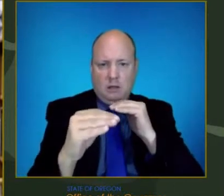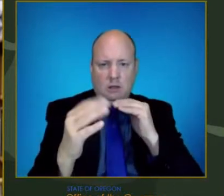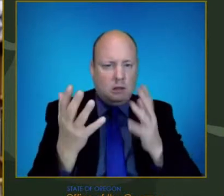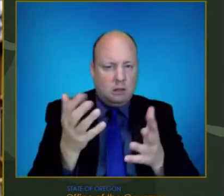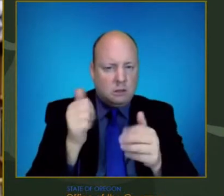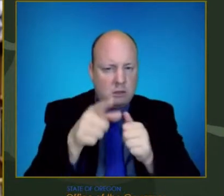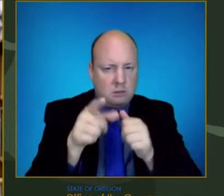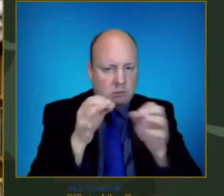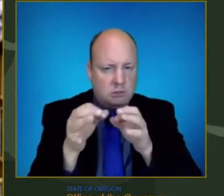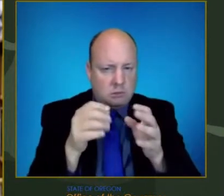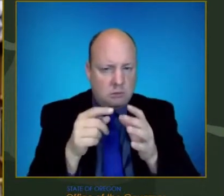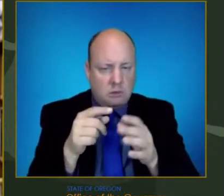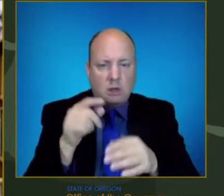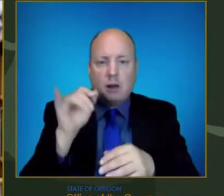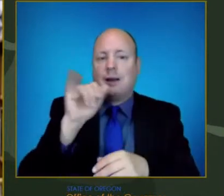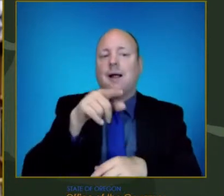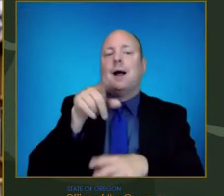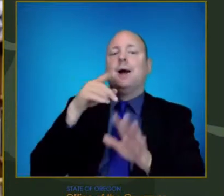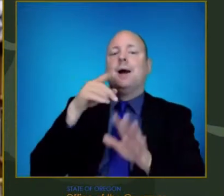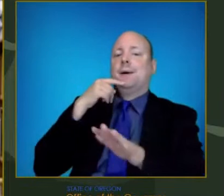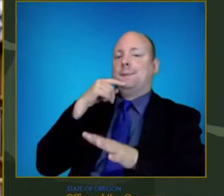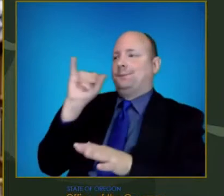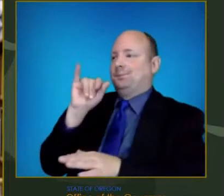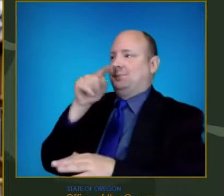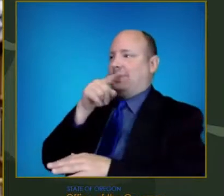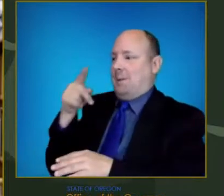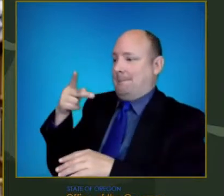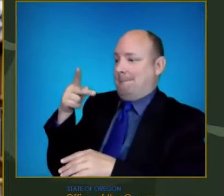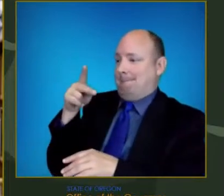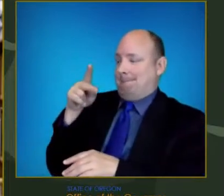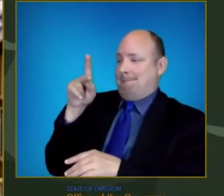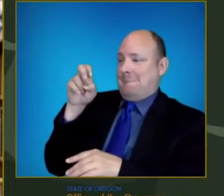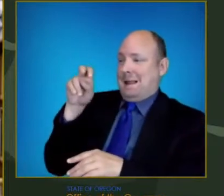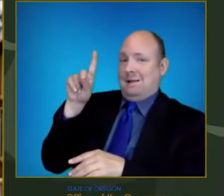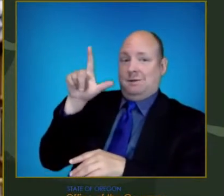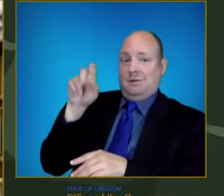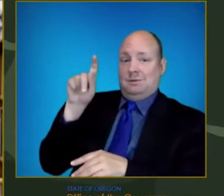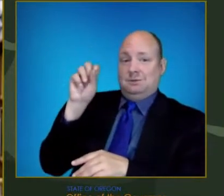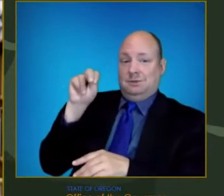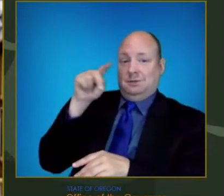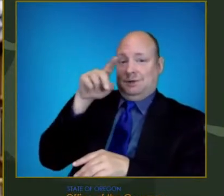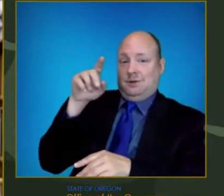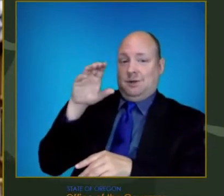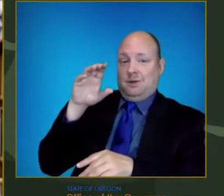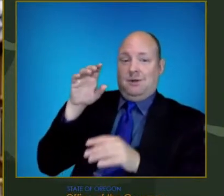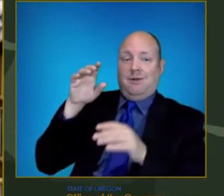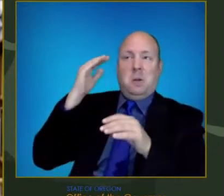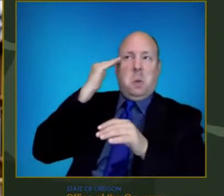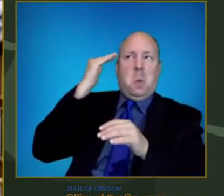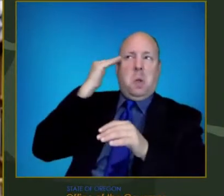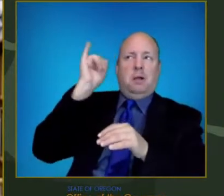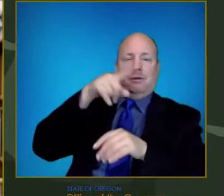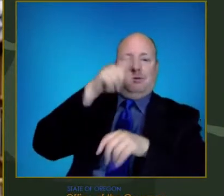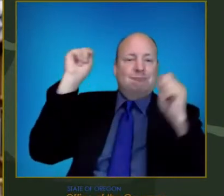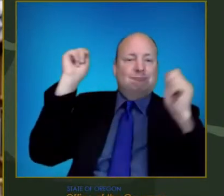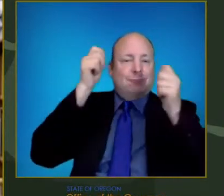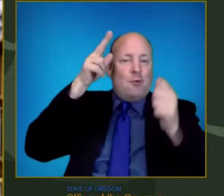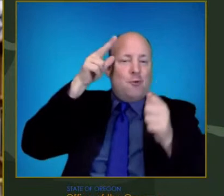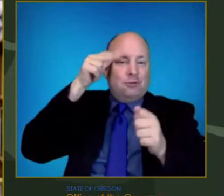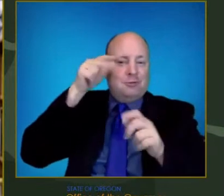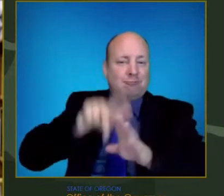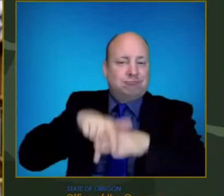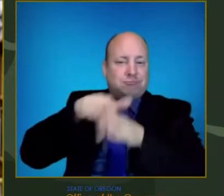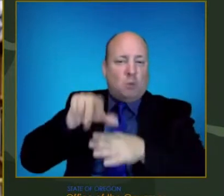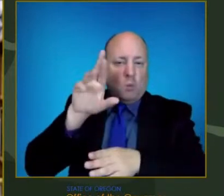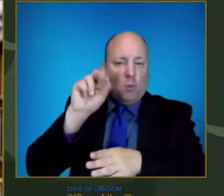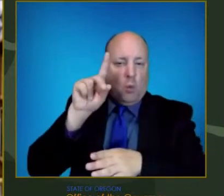new cases? Have you been able to trace cases to UO, OSU football games, the state fair, and high school